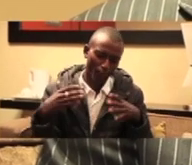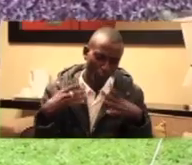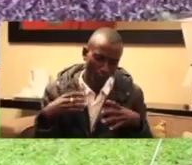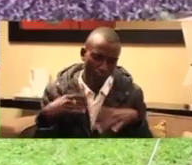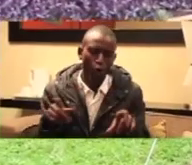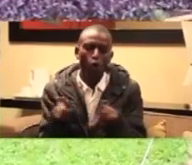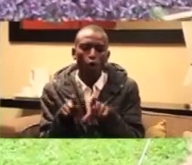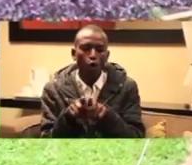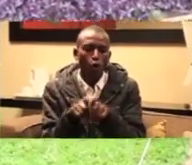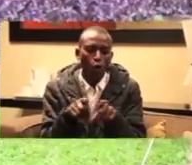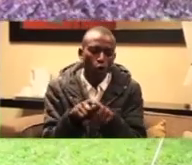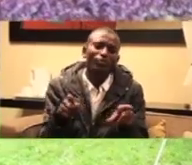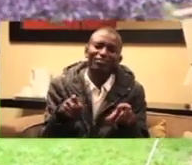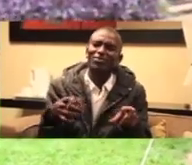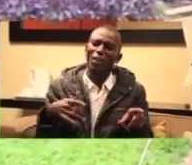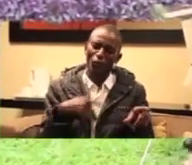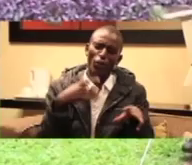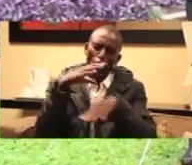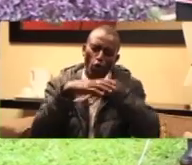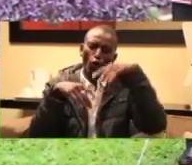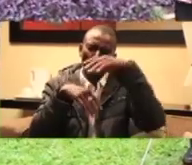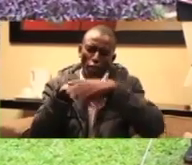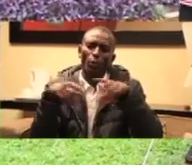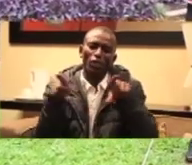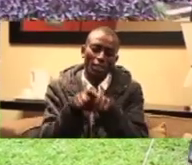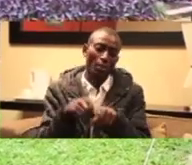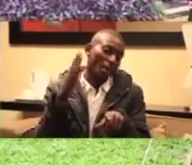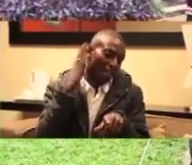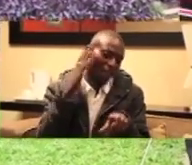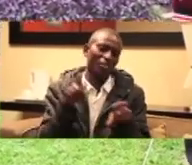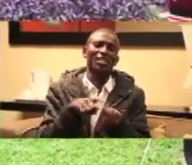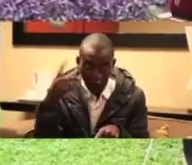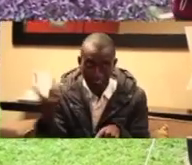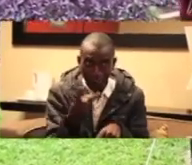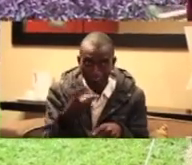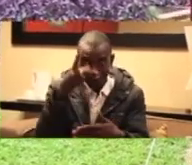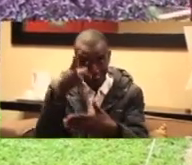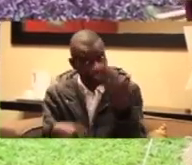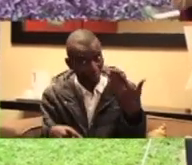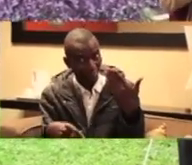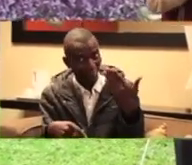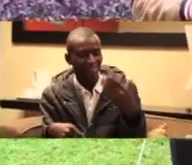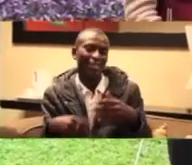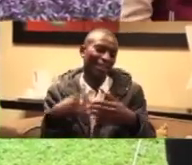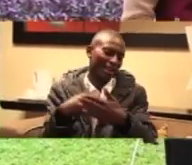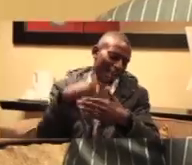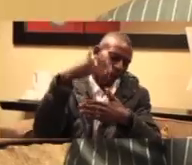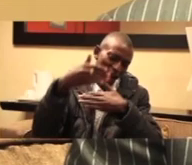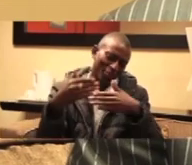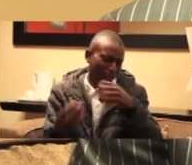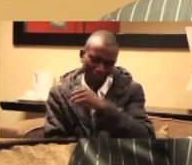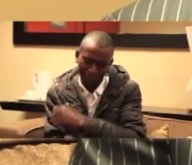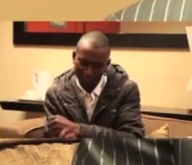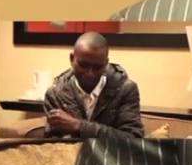them a warm shoulder so they may feel they are part of the community and the society. Having gone through counseling with them and the way